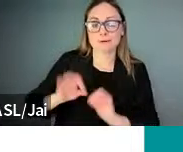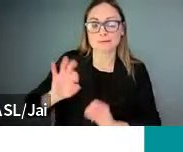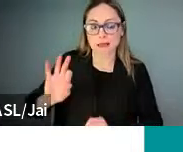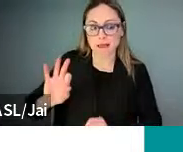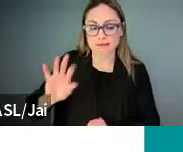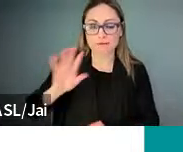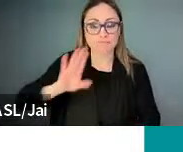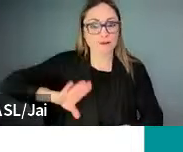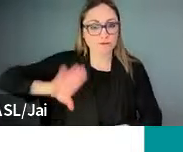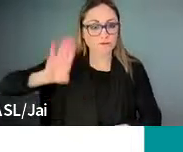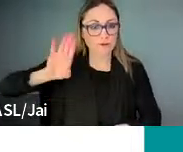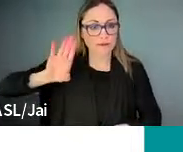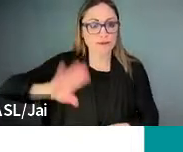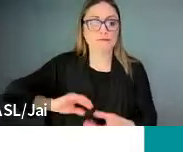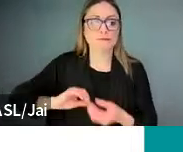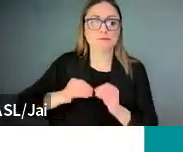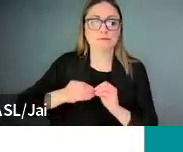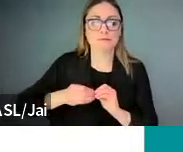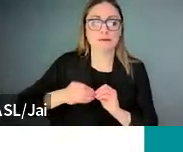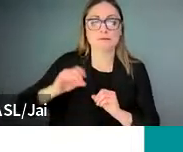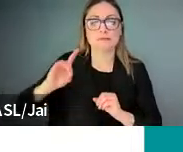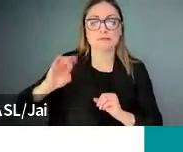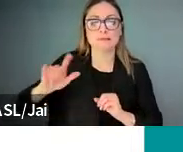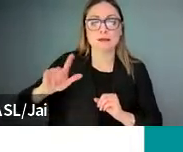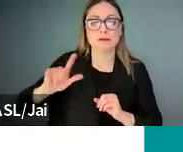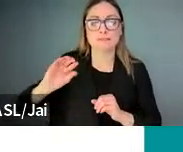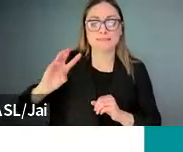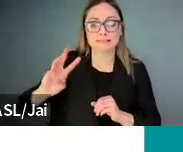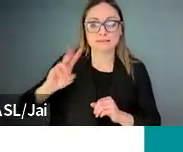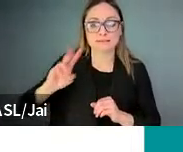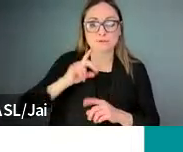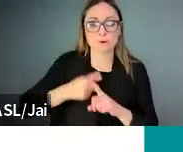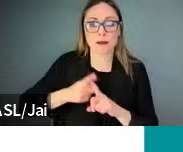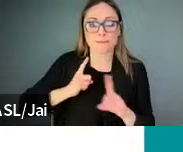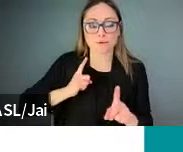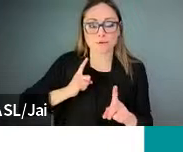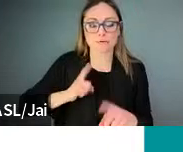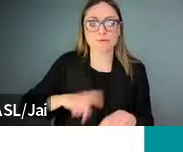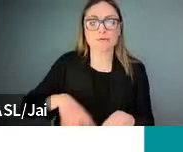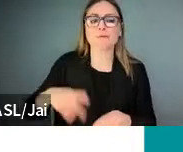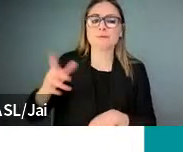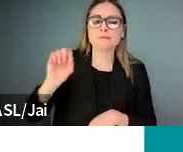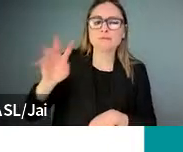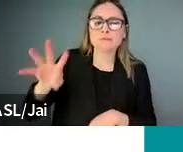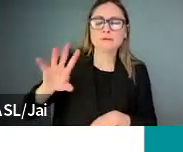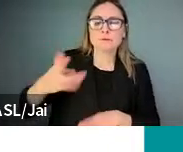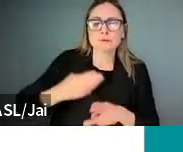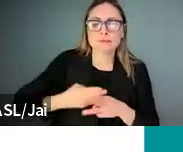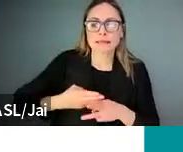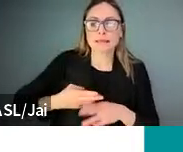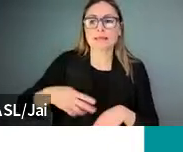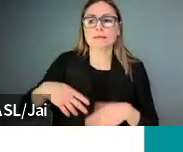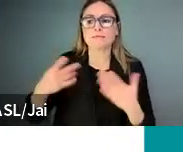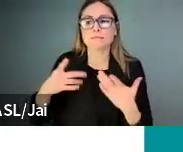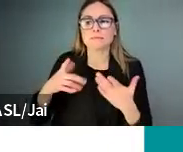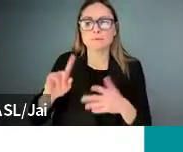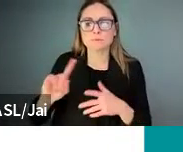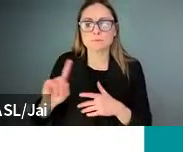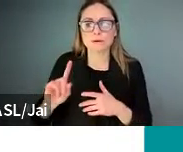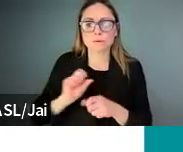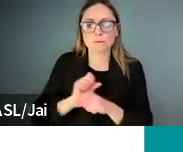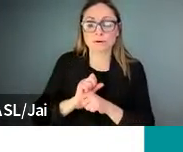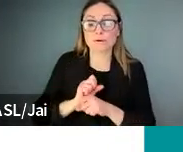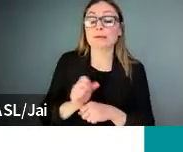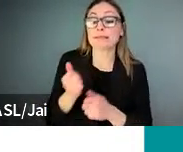on participants to provide comment. Please provide your name and affiliation, and commentators will be given 2 minutes